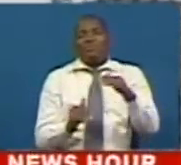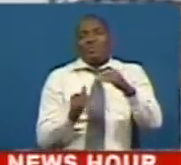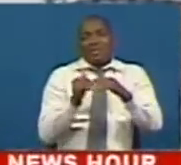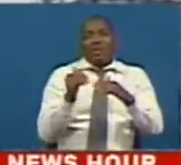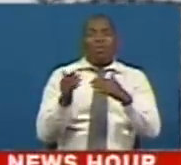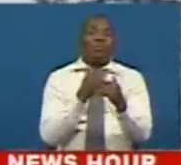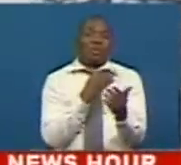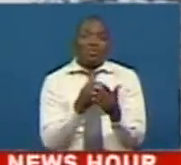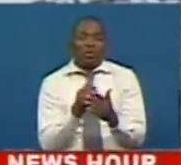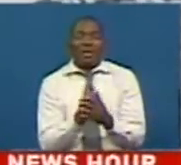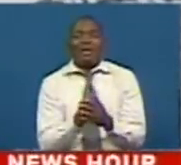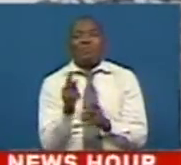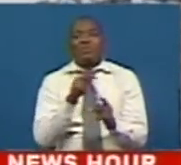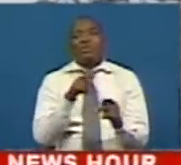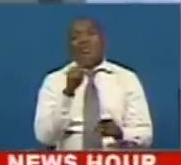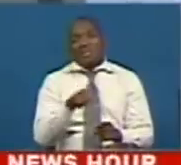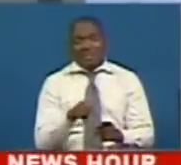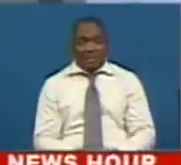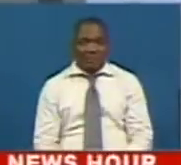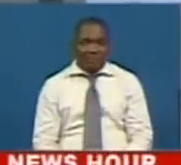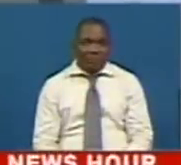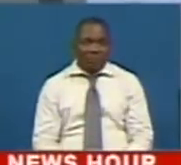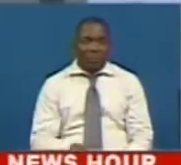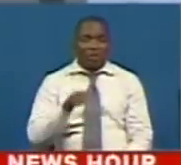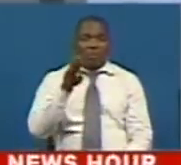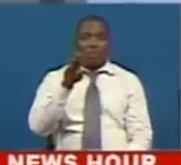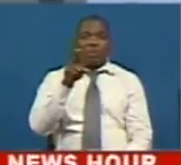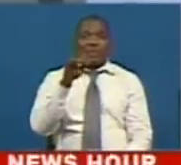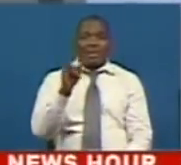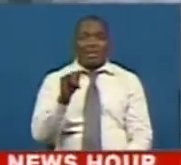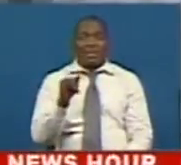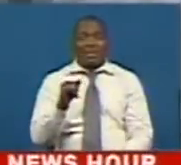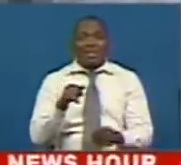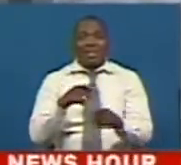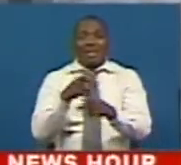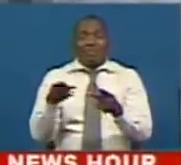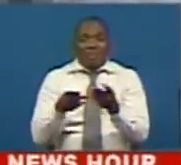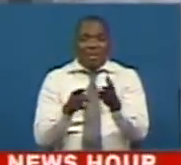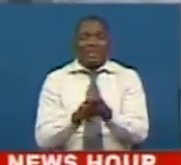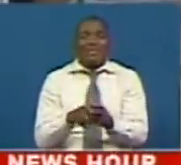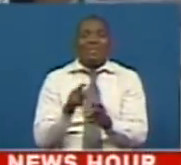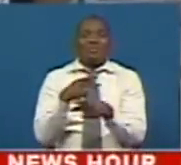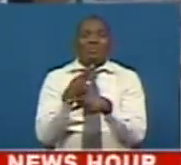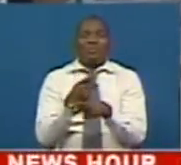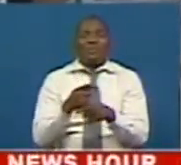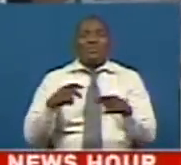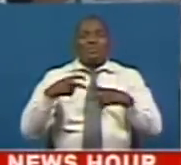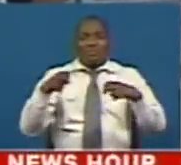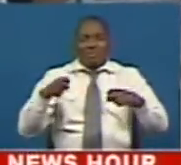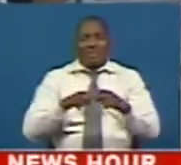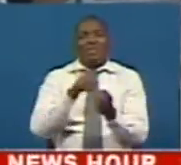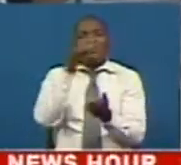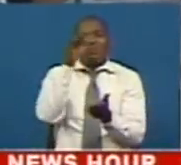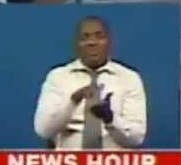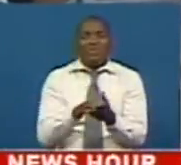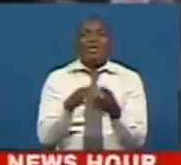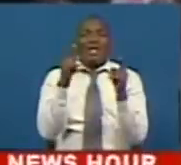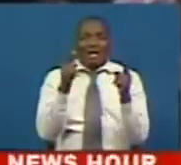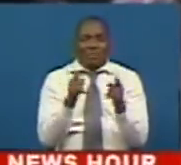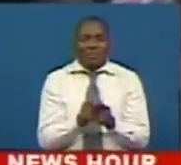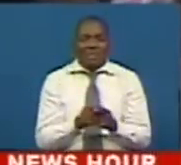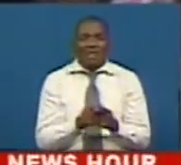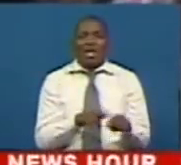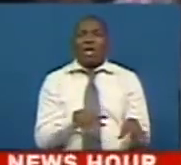whatever generation investors will bring in. The Bui generating station produces power at peak, reducing incidence of